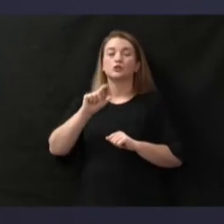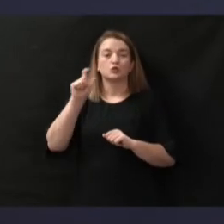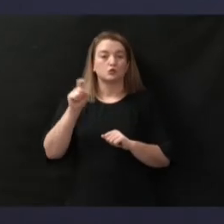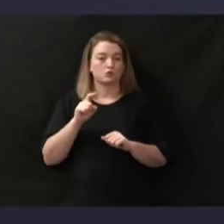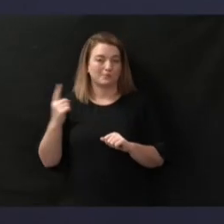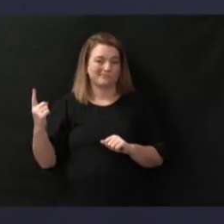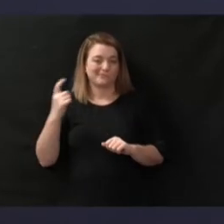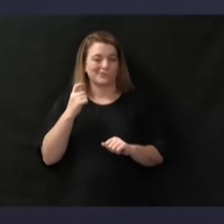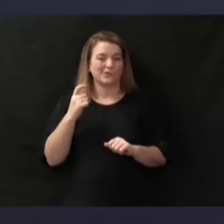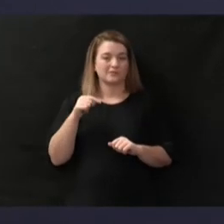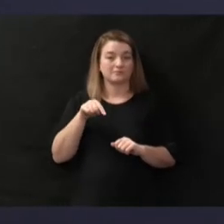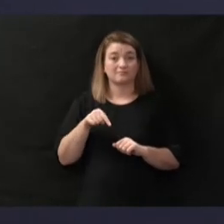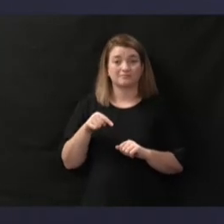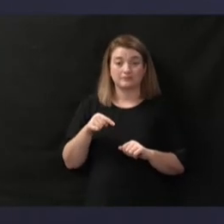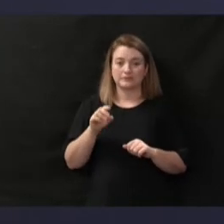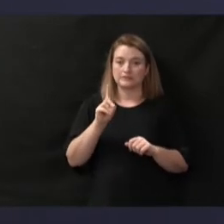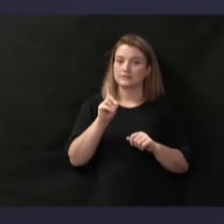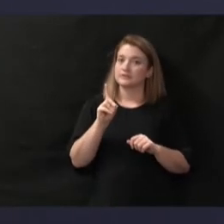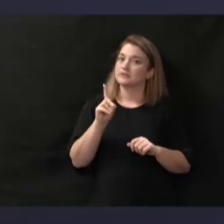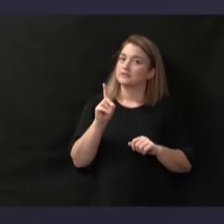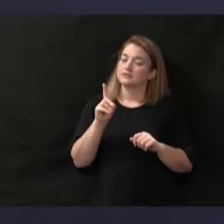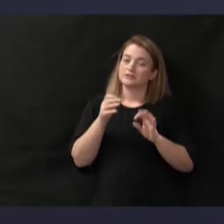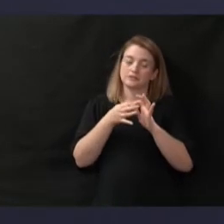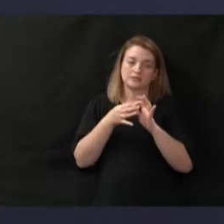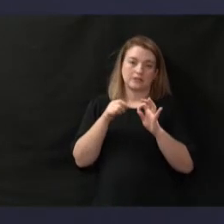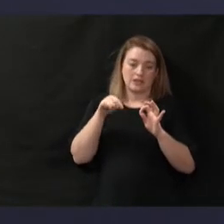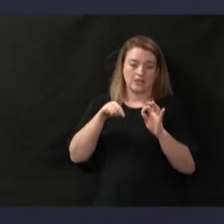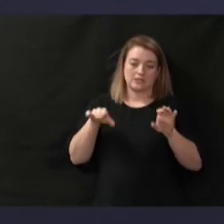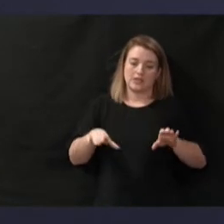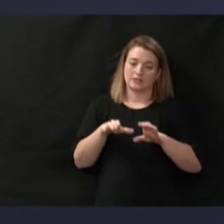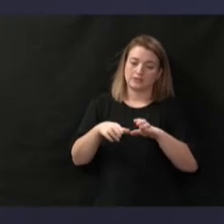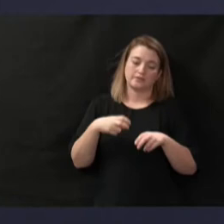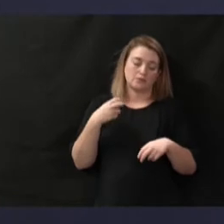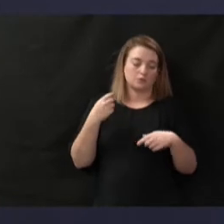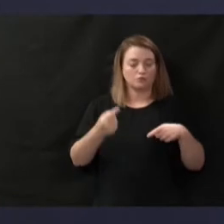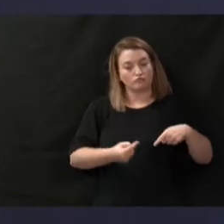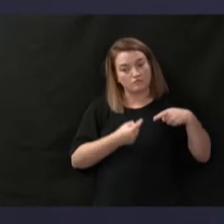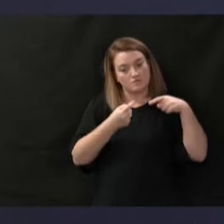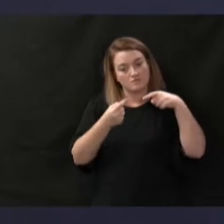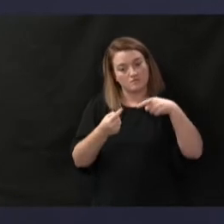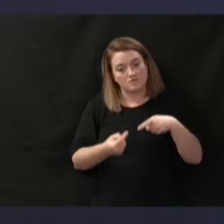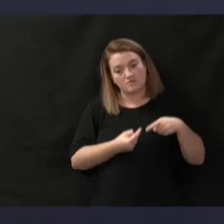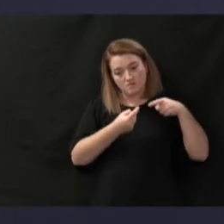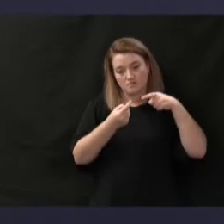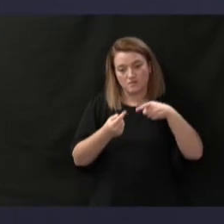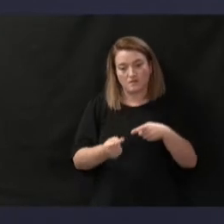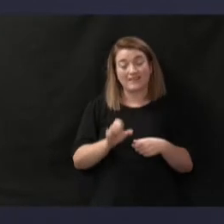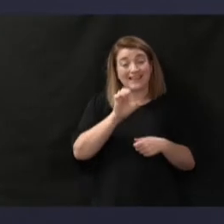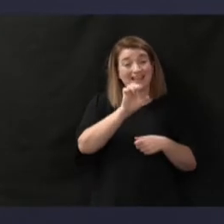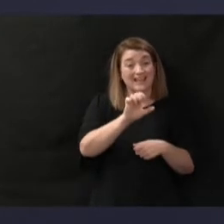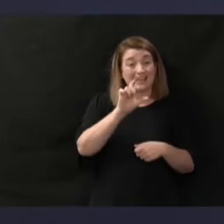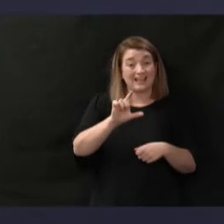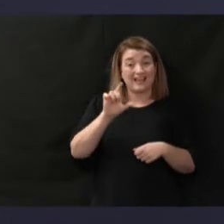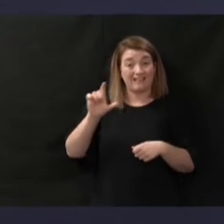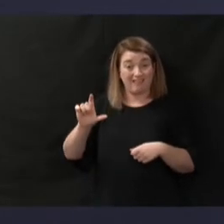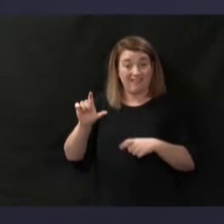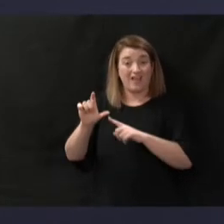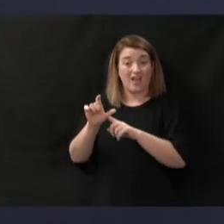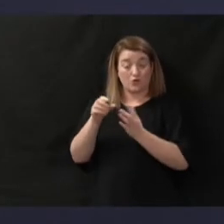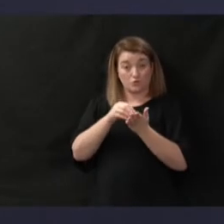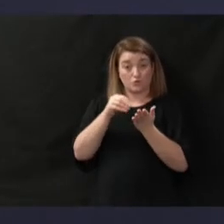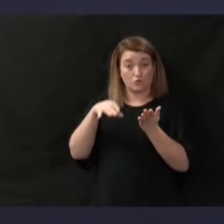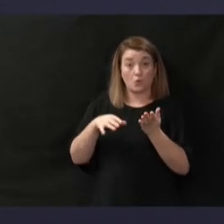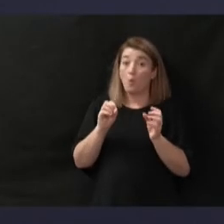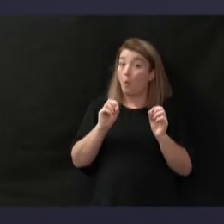is a real struggle for ELL students. Is it okay to show students the entire sentence first?